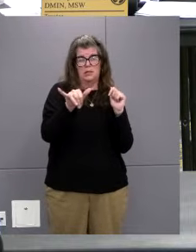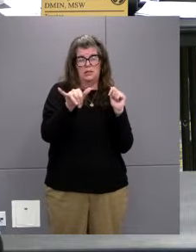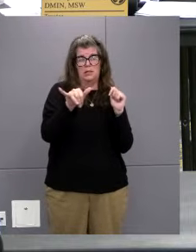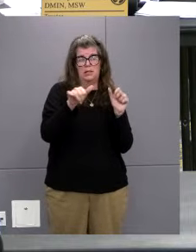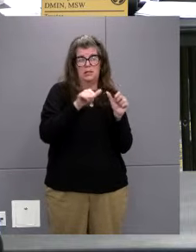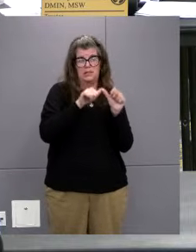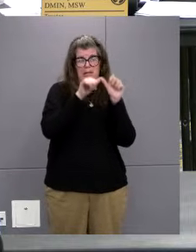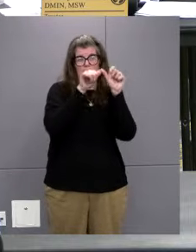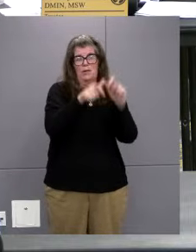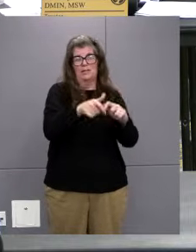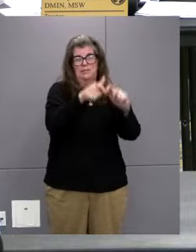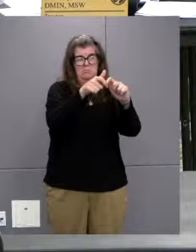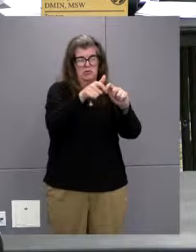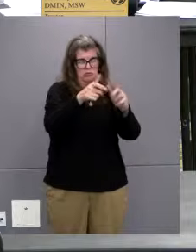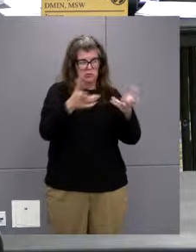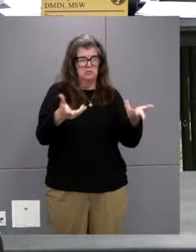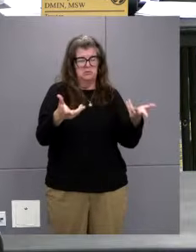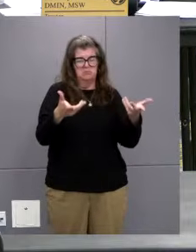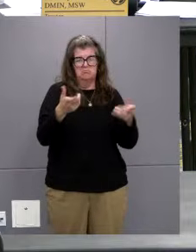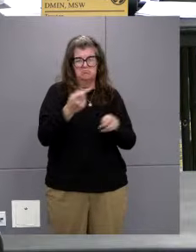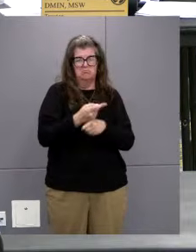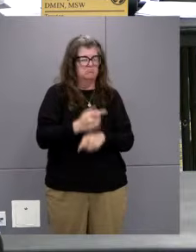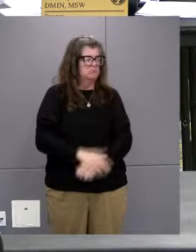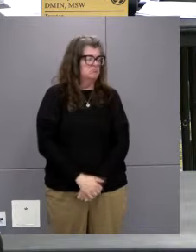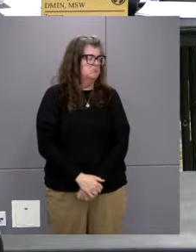suspension is ample.